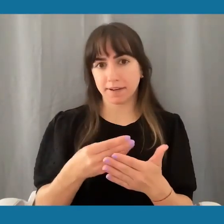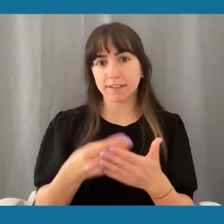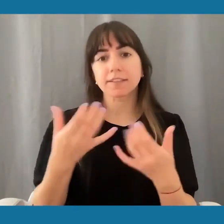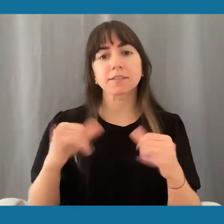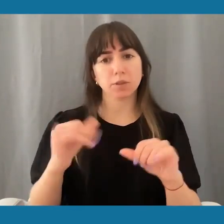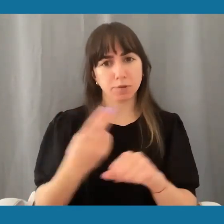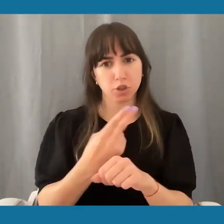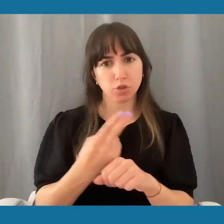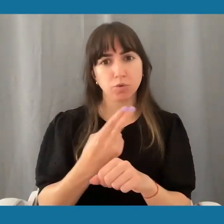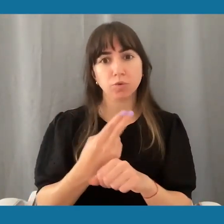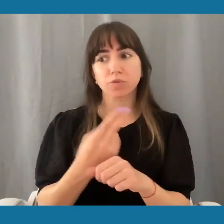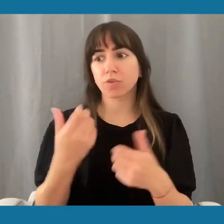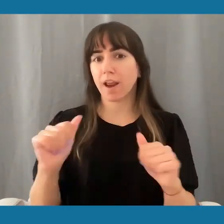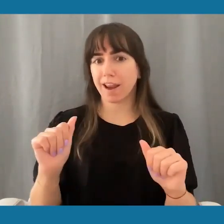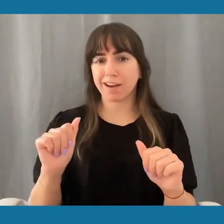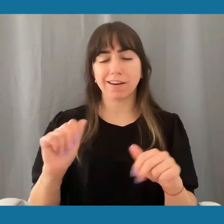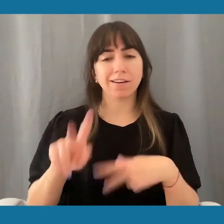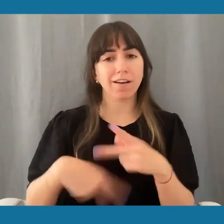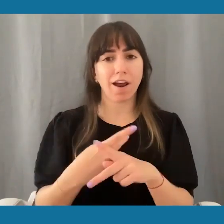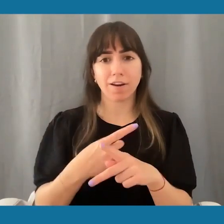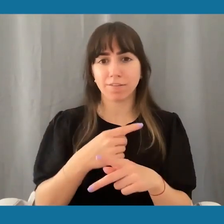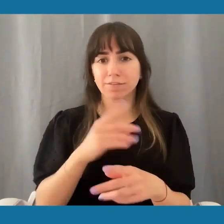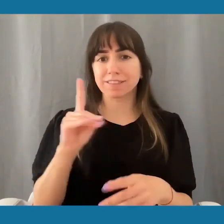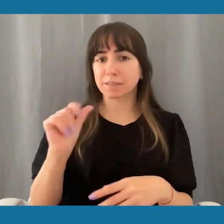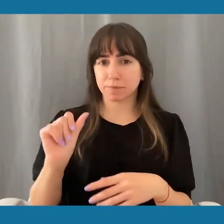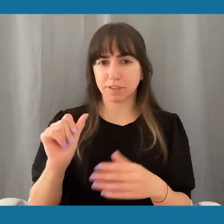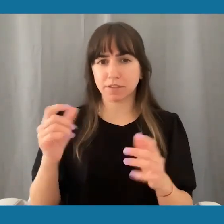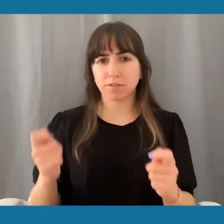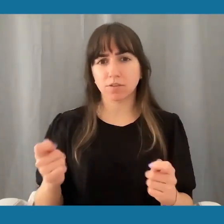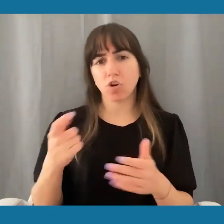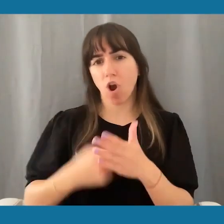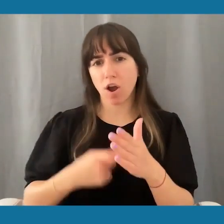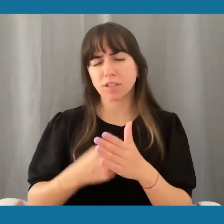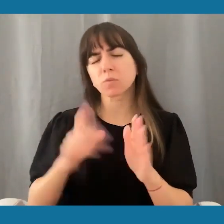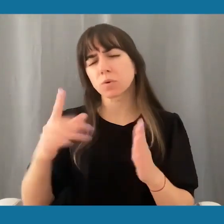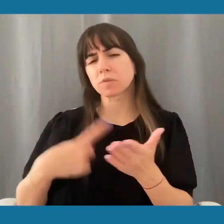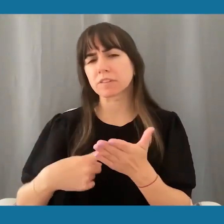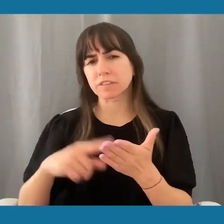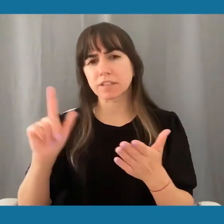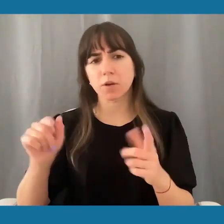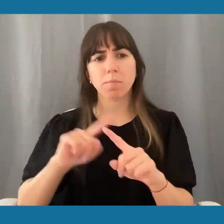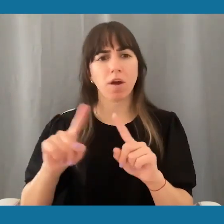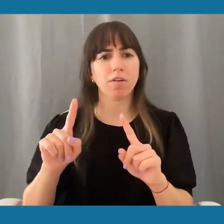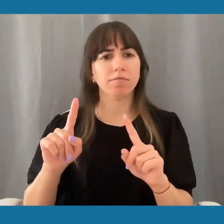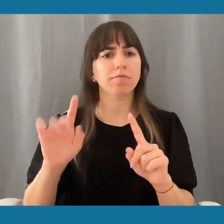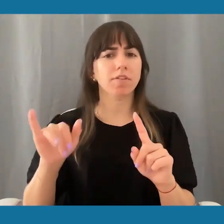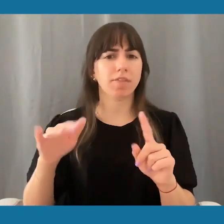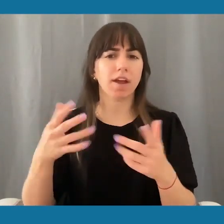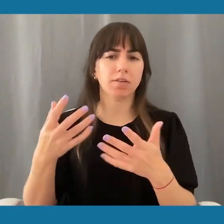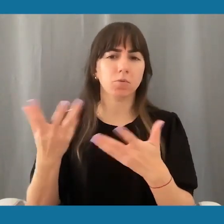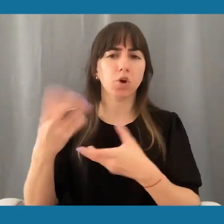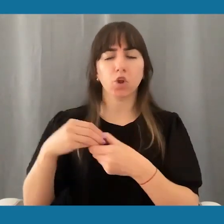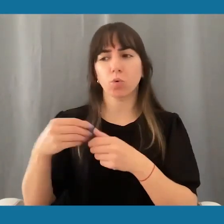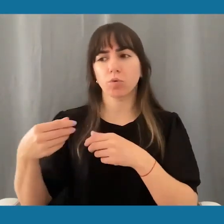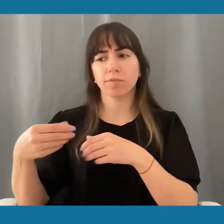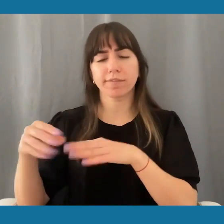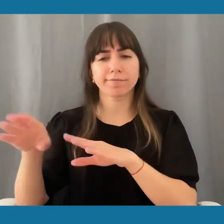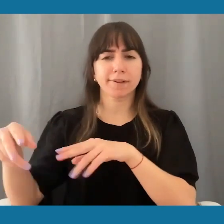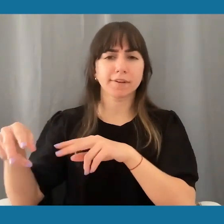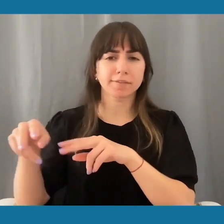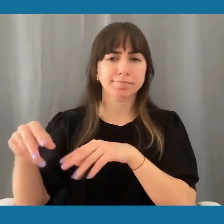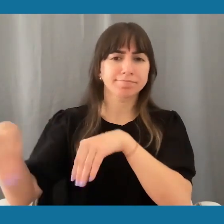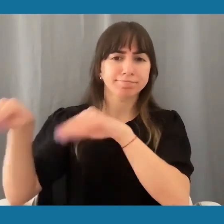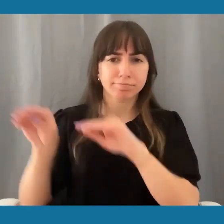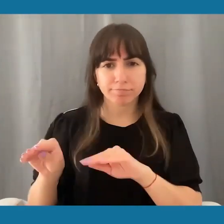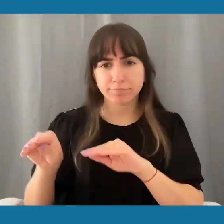include funeral and burial. After all those expenditures have been paid, then those leftover funds should go to the estate